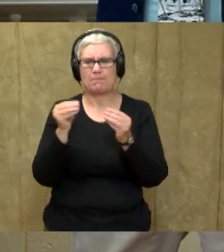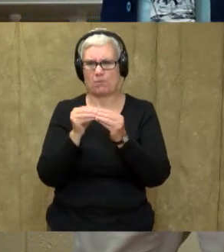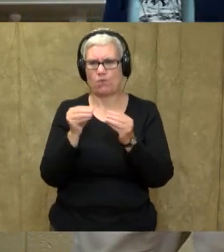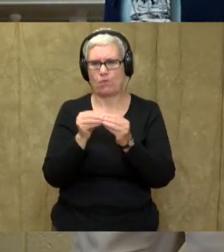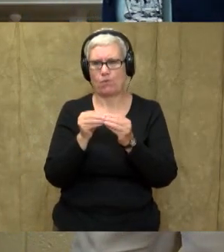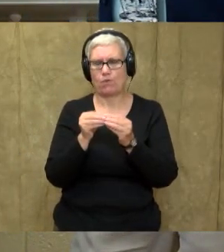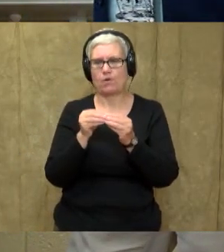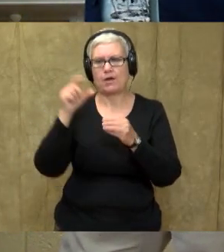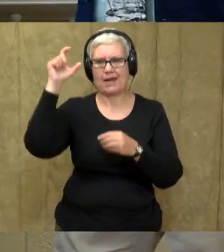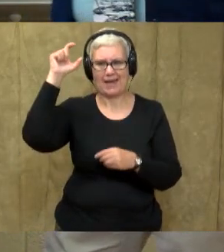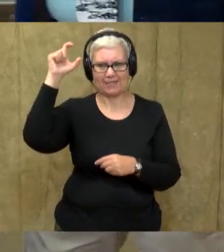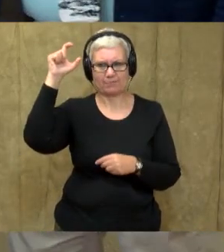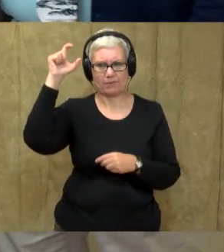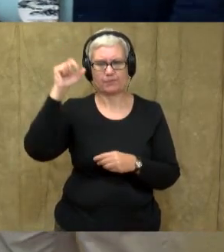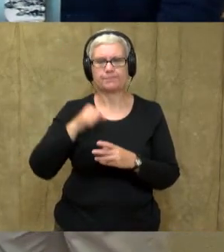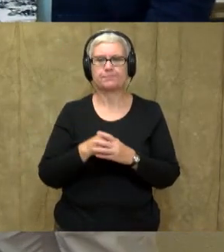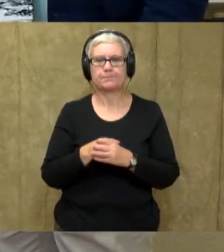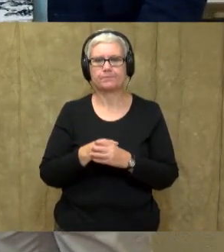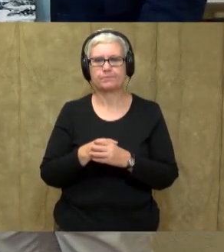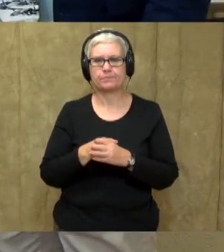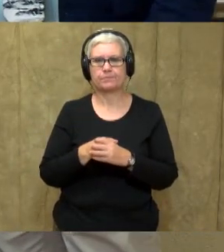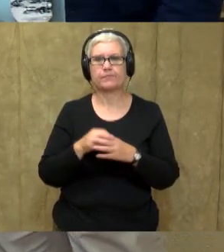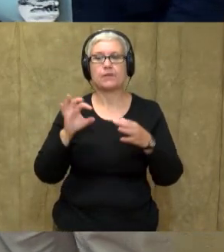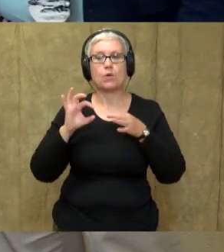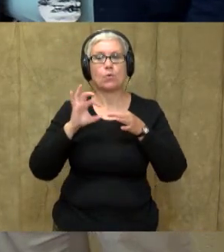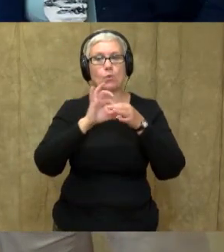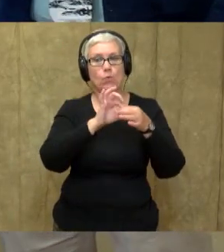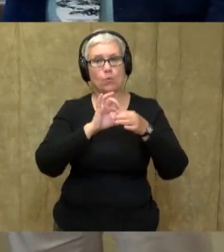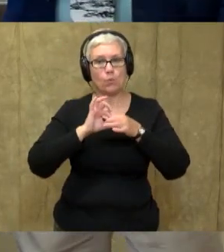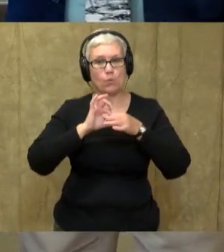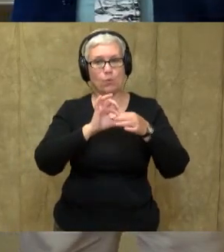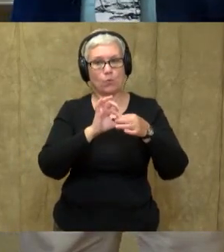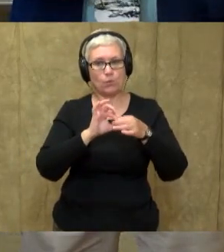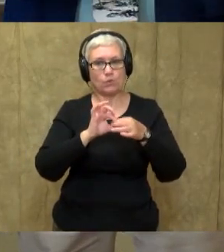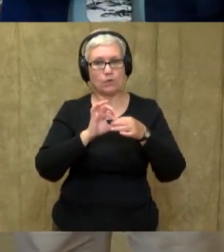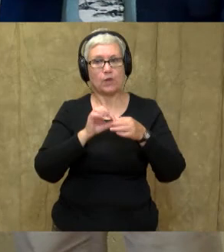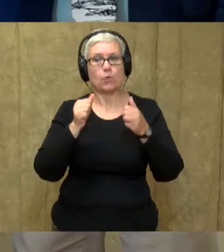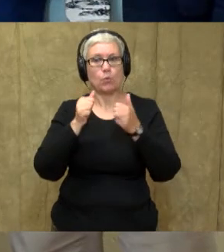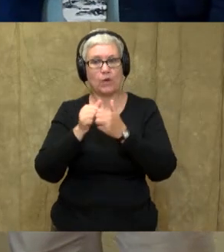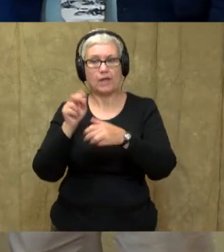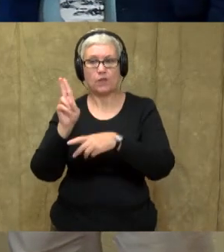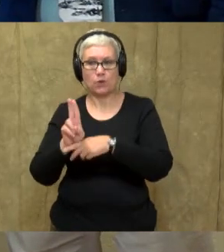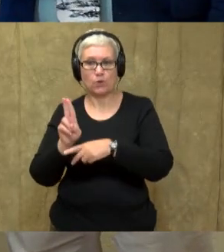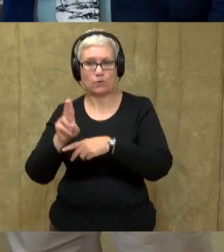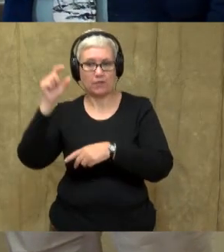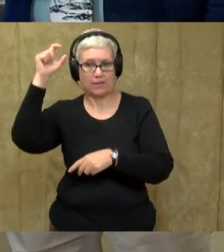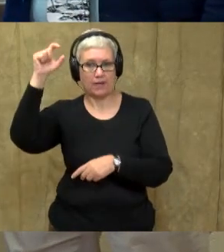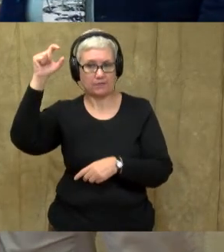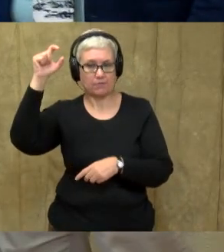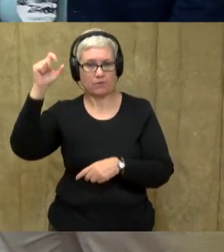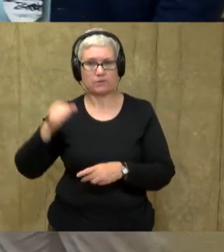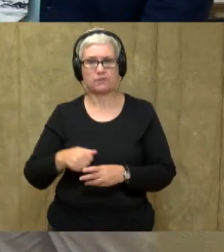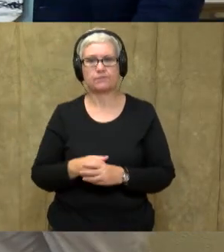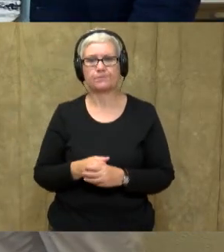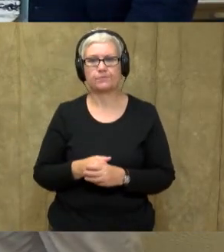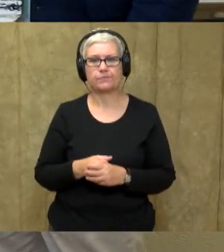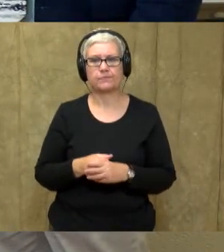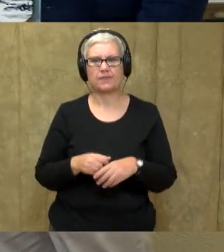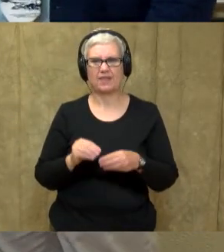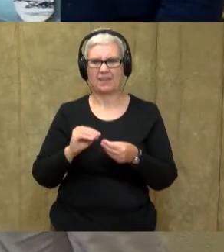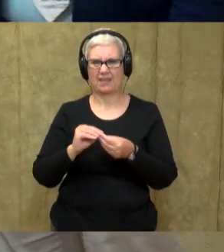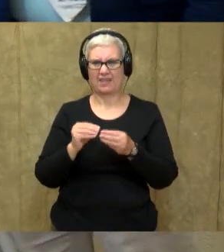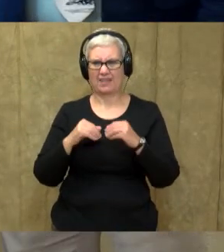exponent. And then thinking about what relationships exist when we're using exponents, and then how is the number